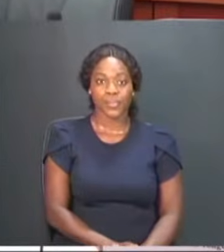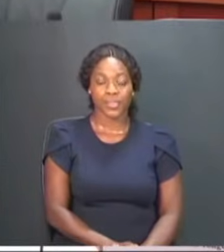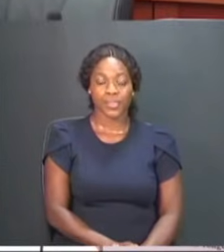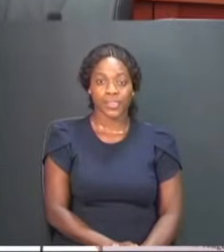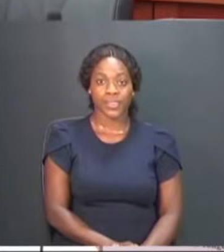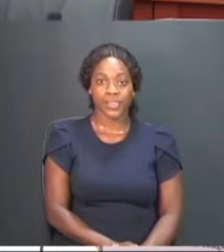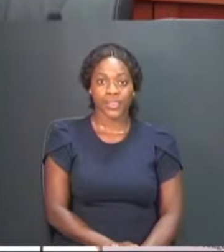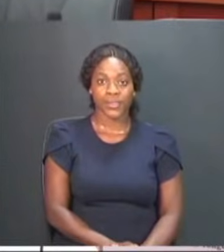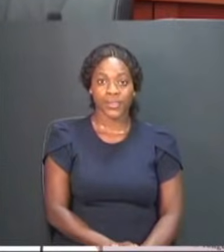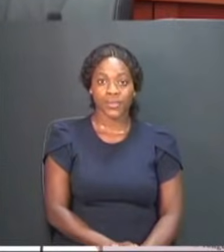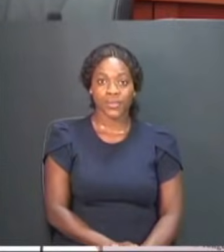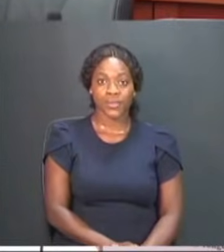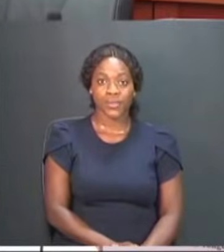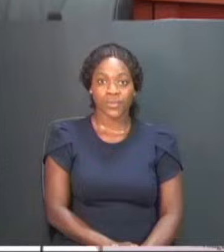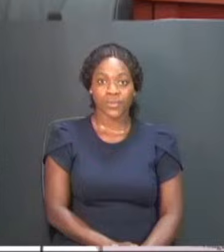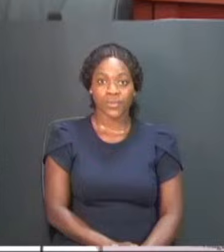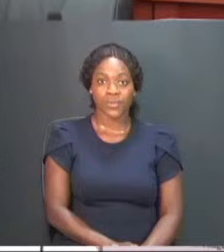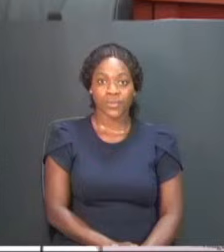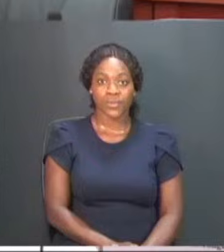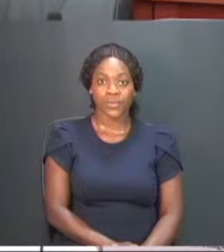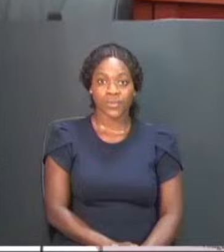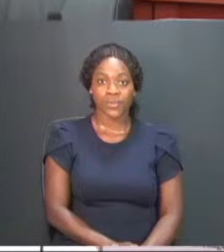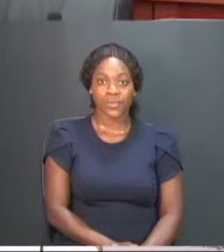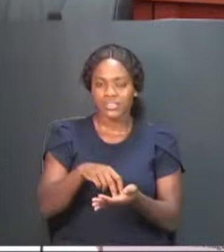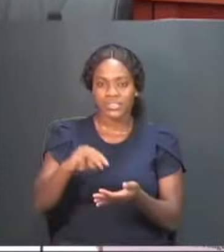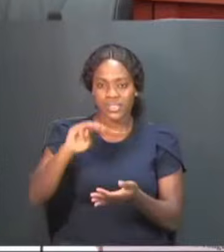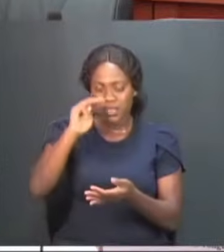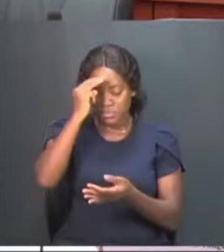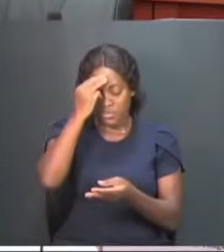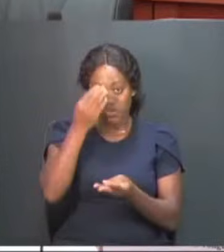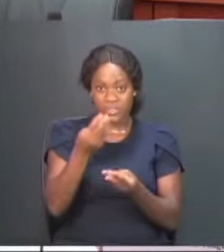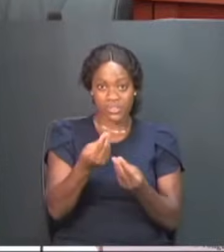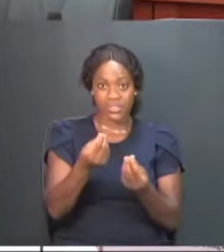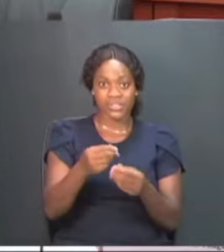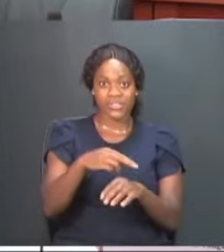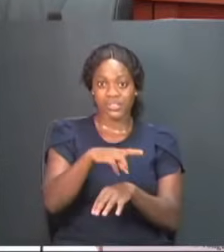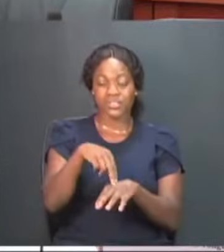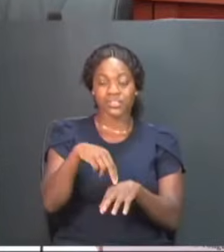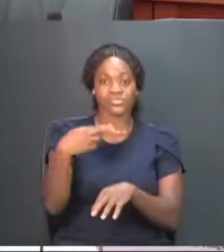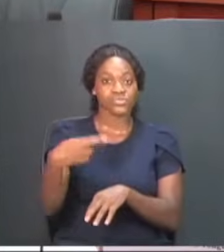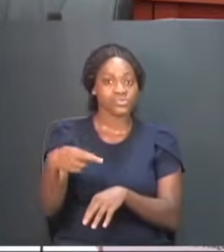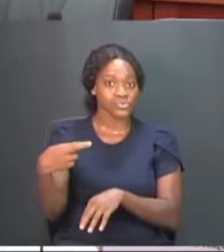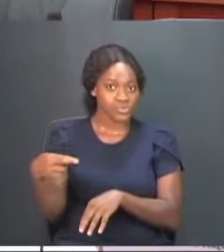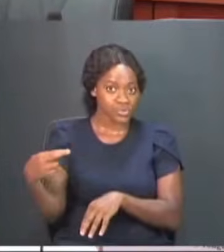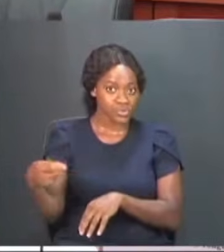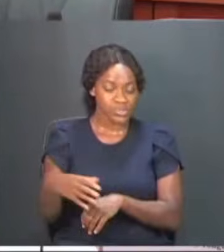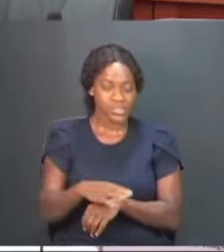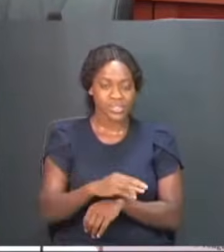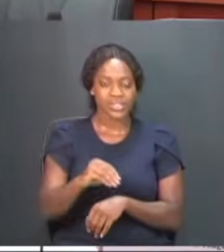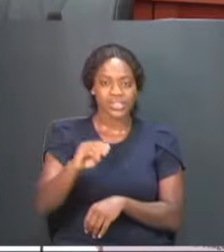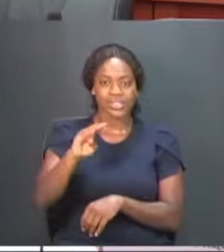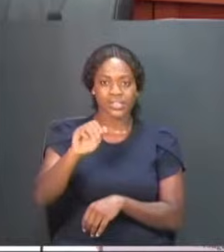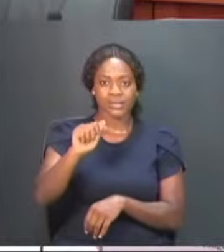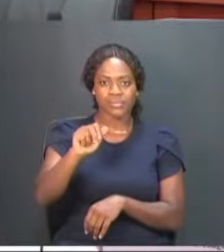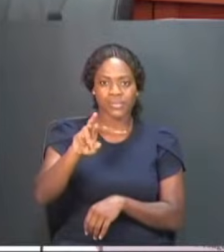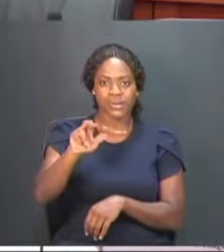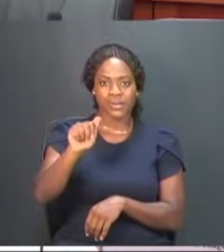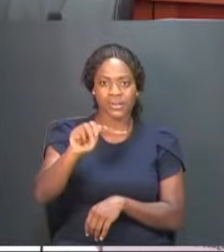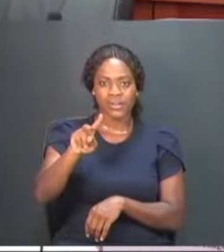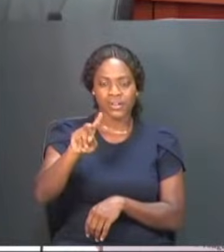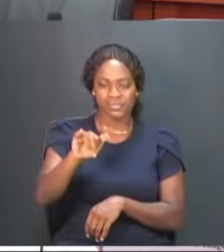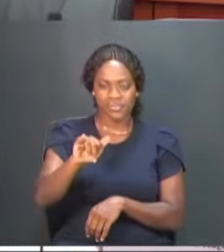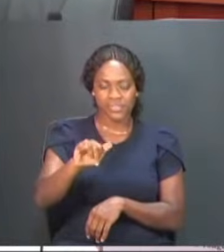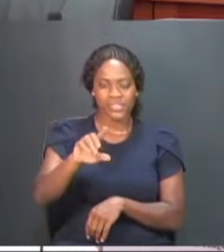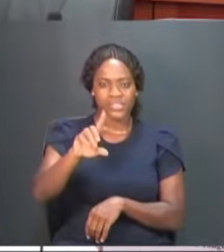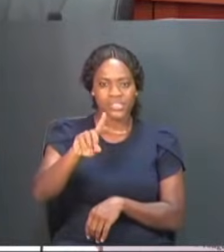represented by the Ministry of Lands and Natural Resources, and Barari DV Ghana